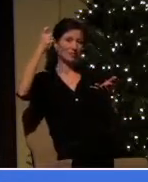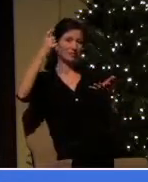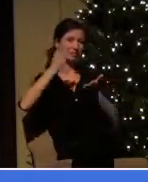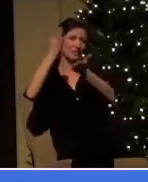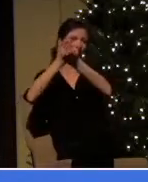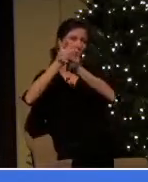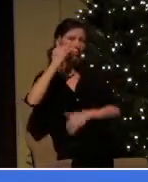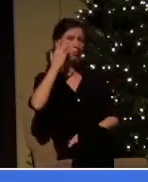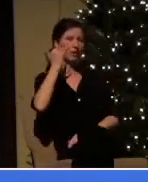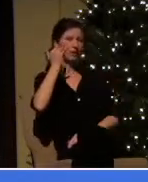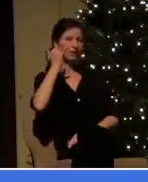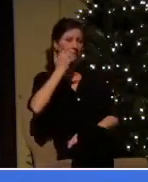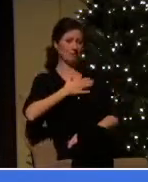because